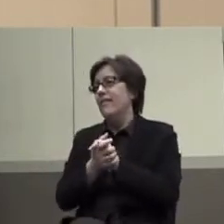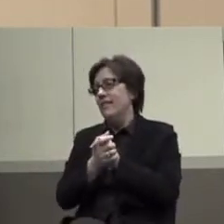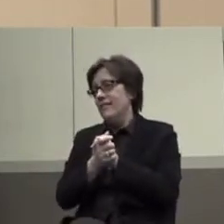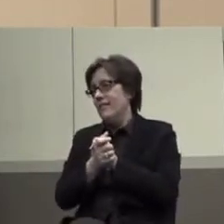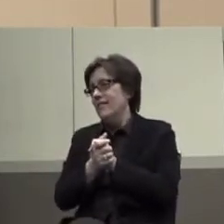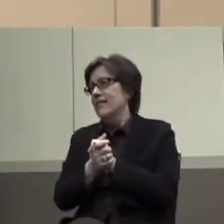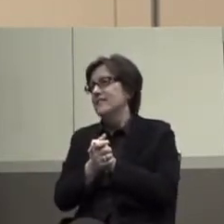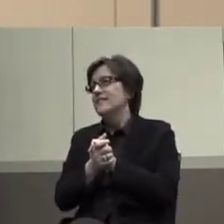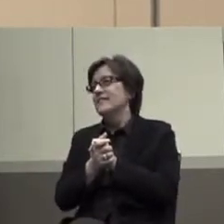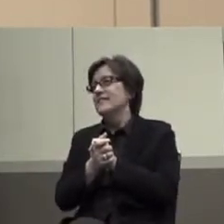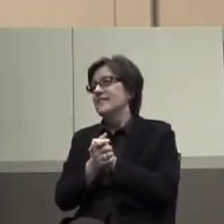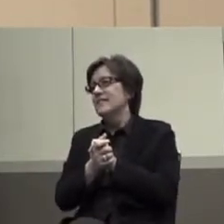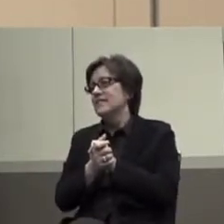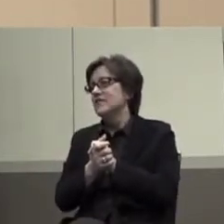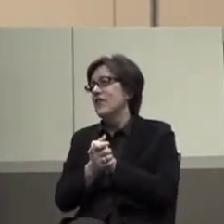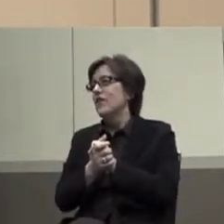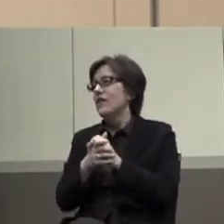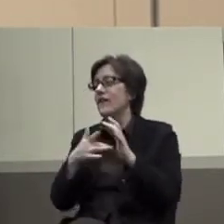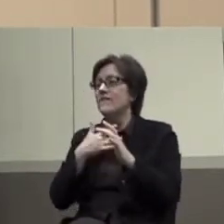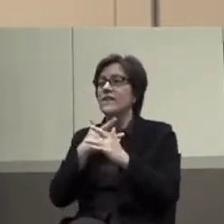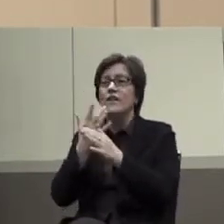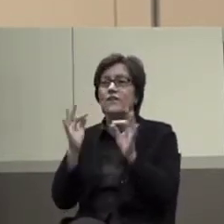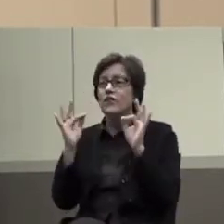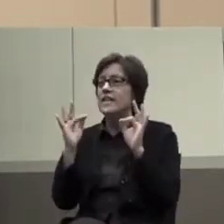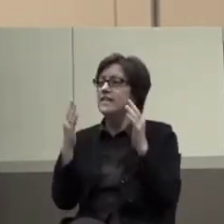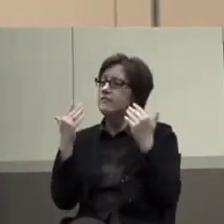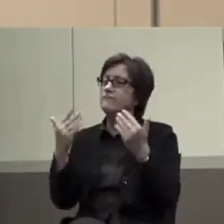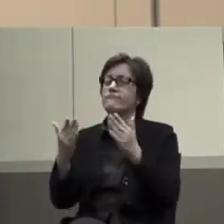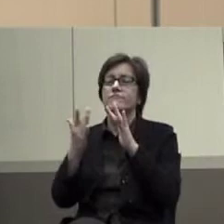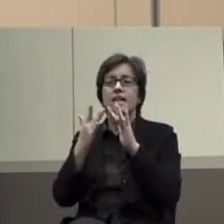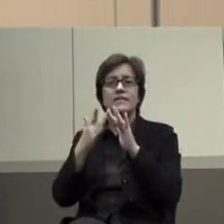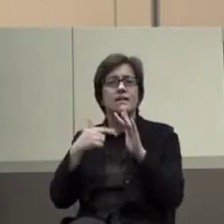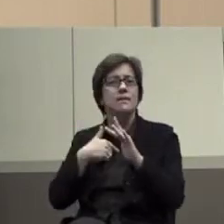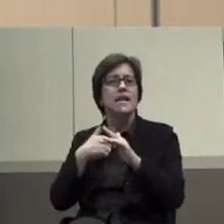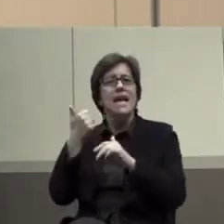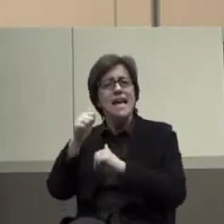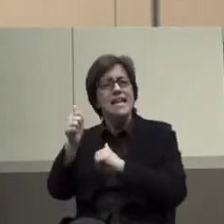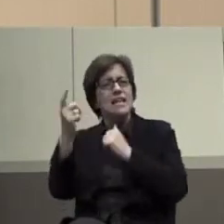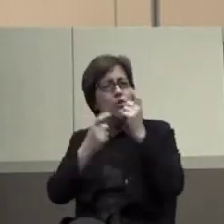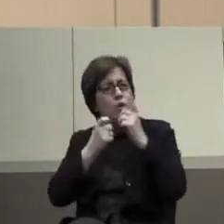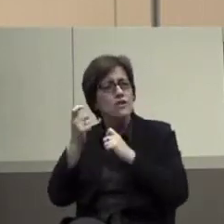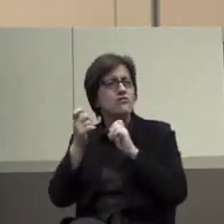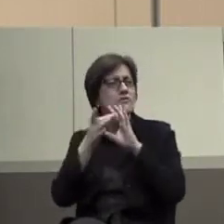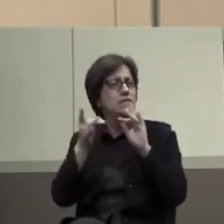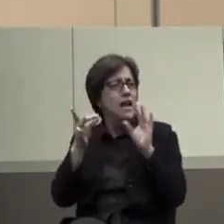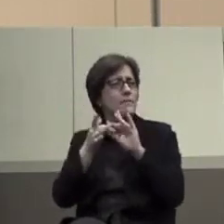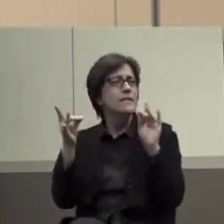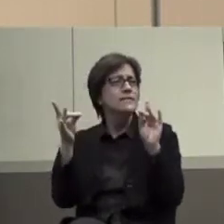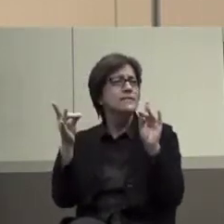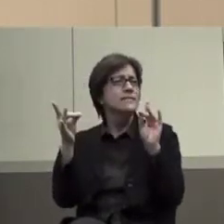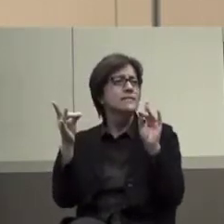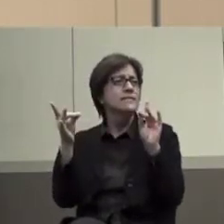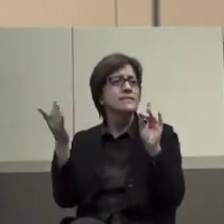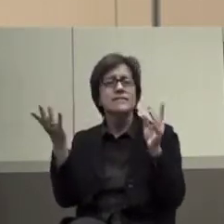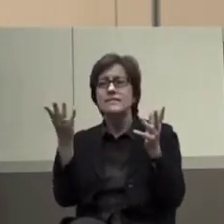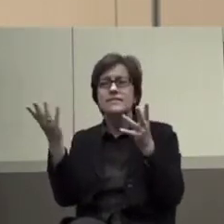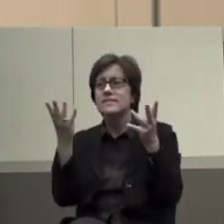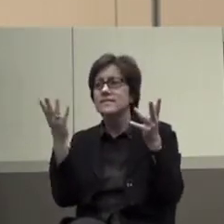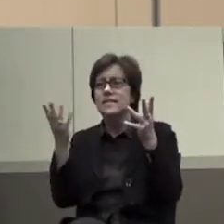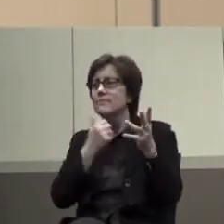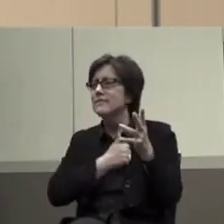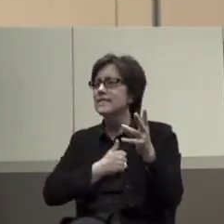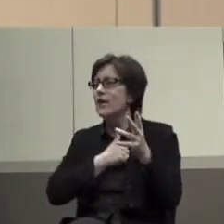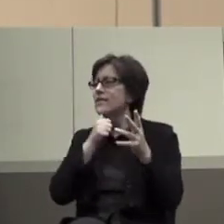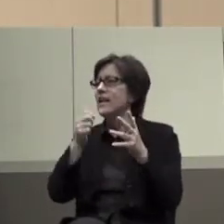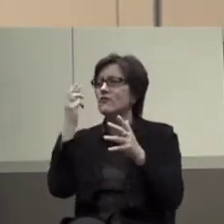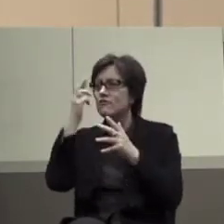up, please feel free to get a hold of me. I am not a religious email person, so it can take days to get responses from me, because if my day's